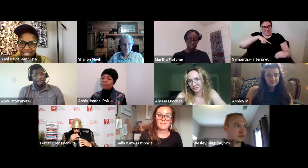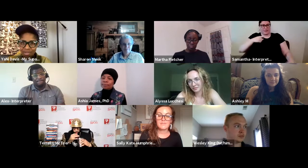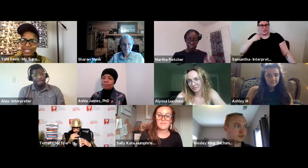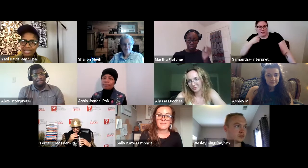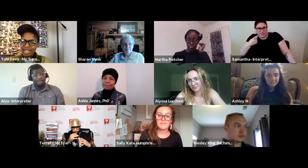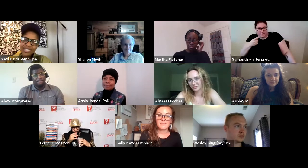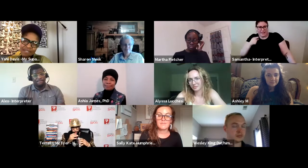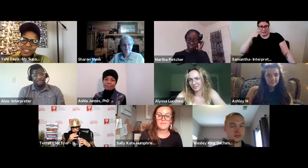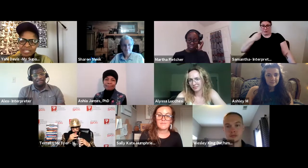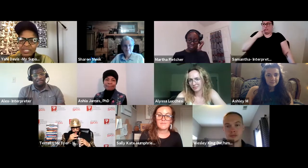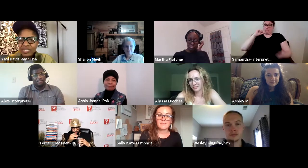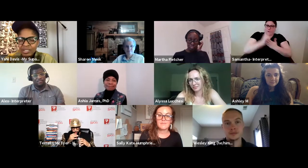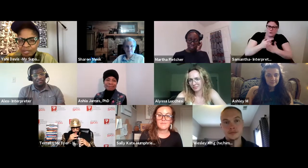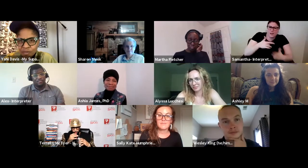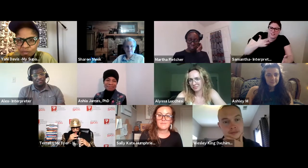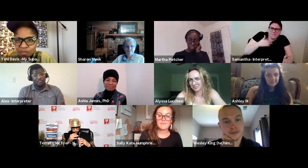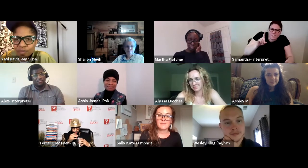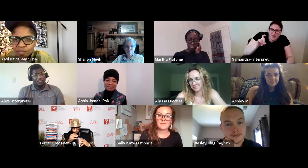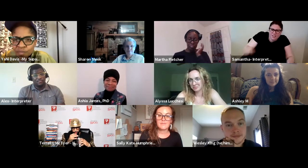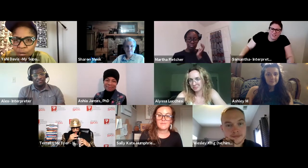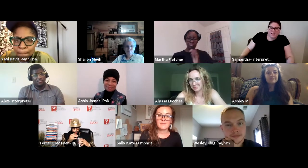just graduated. How does that feel?